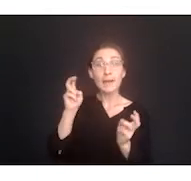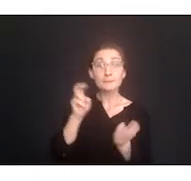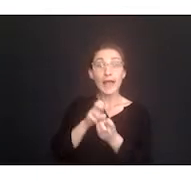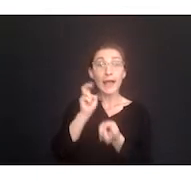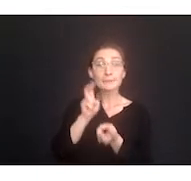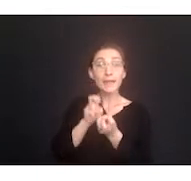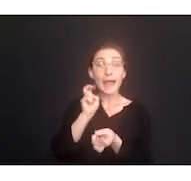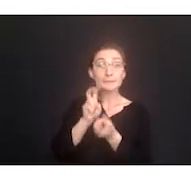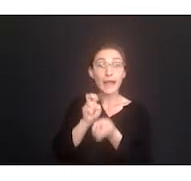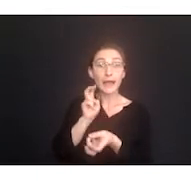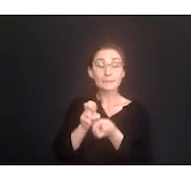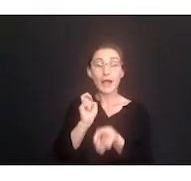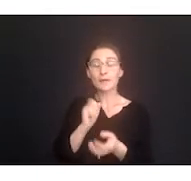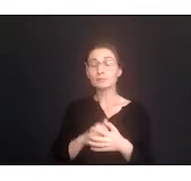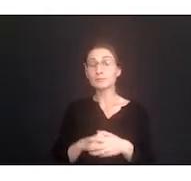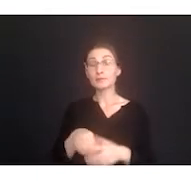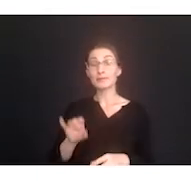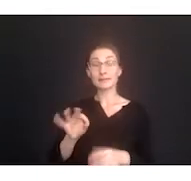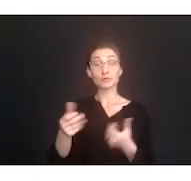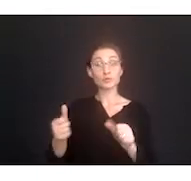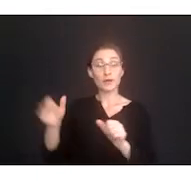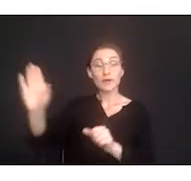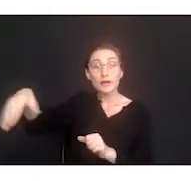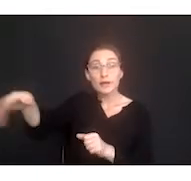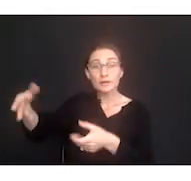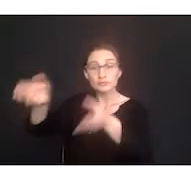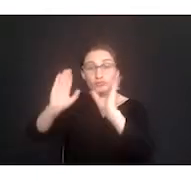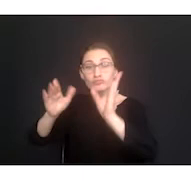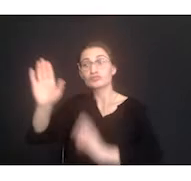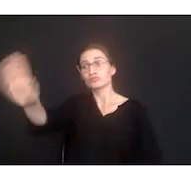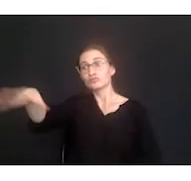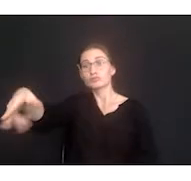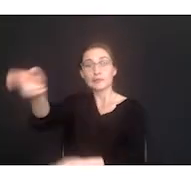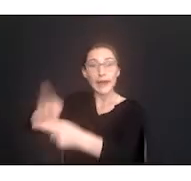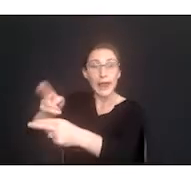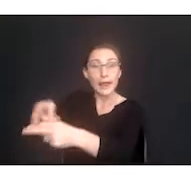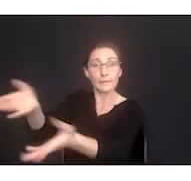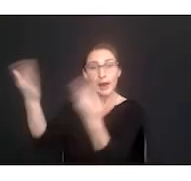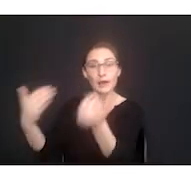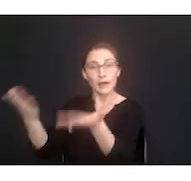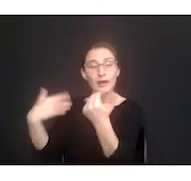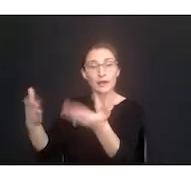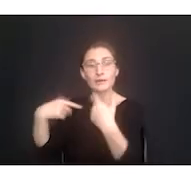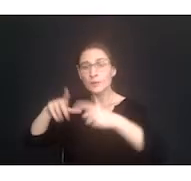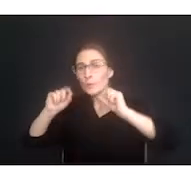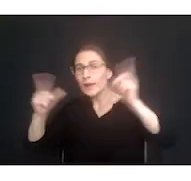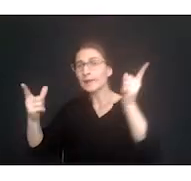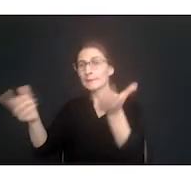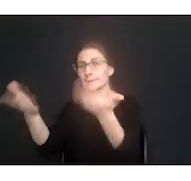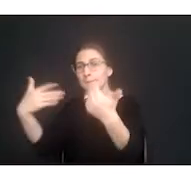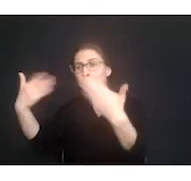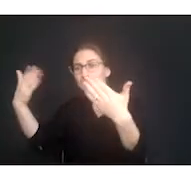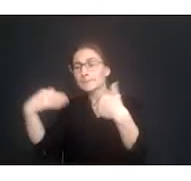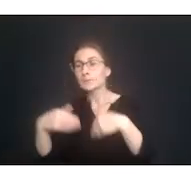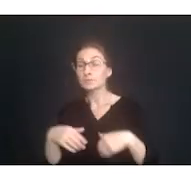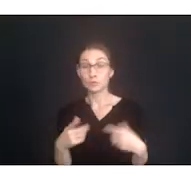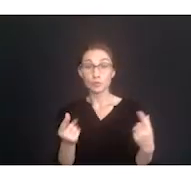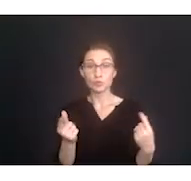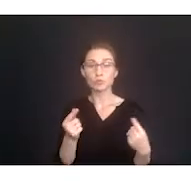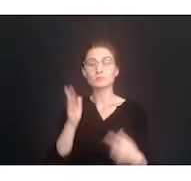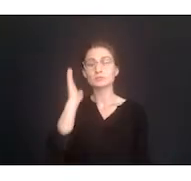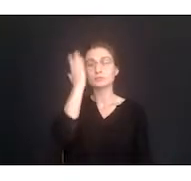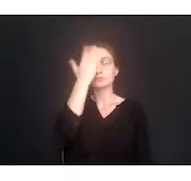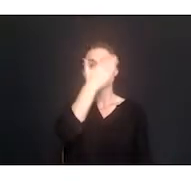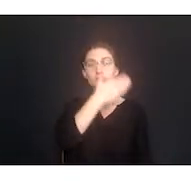movement. For this person, if you were to try to get their attention, try to call their name, try to maybe wake them if they seem to be sleepwalking, is they will